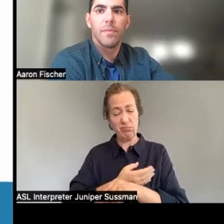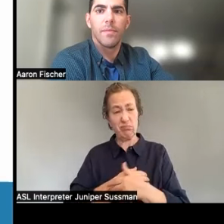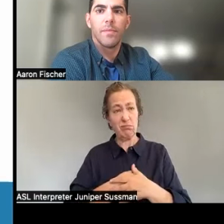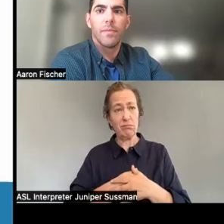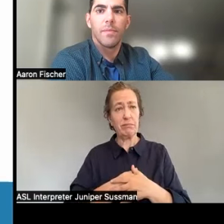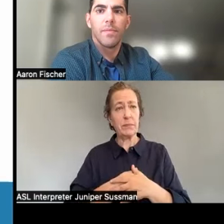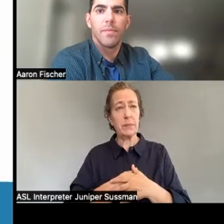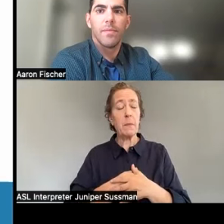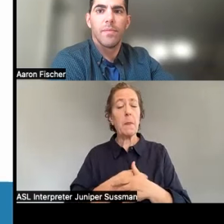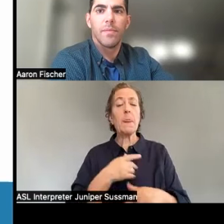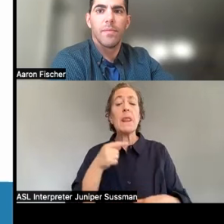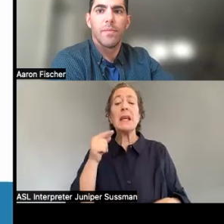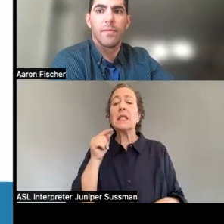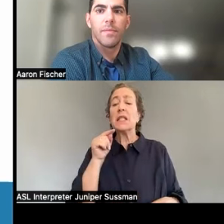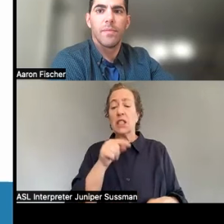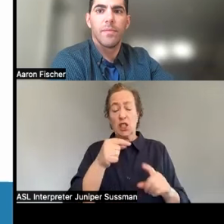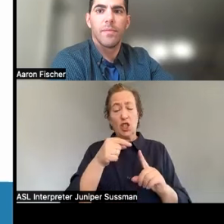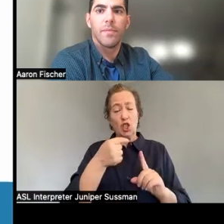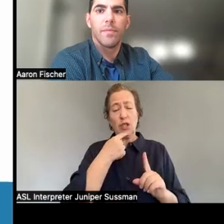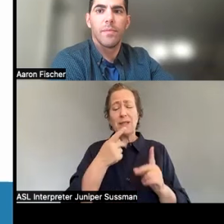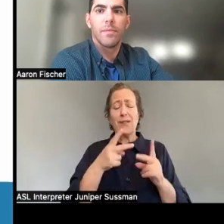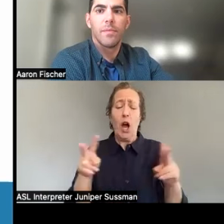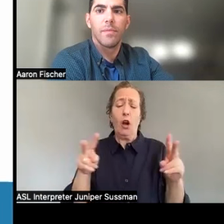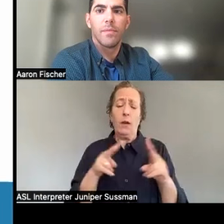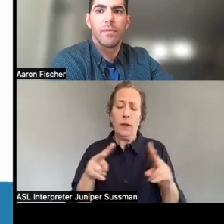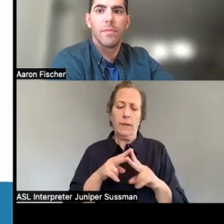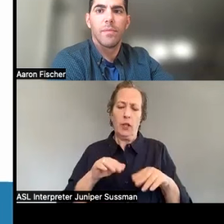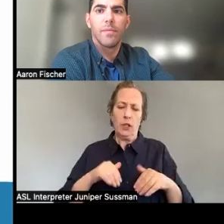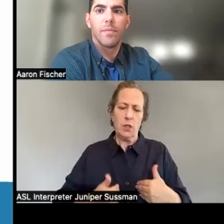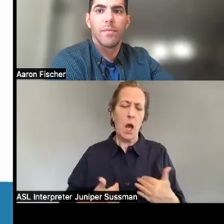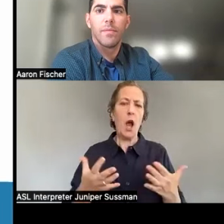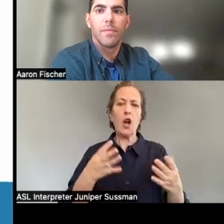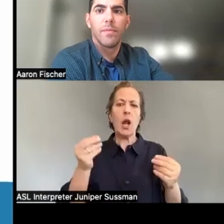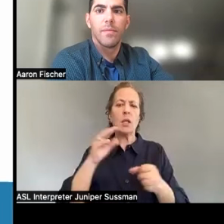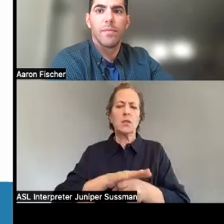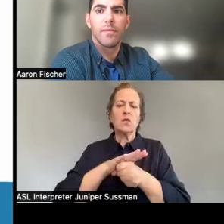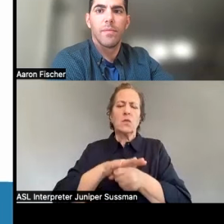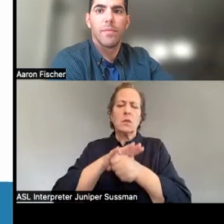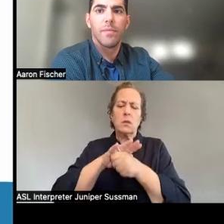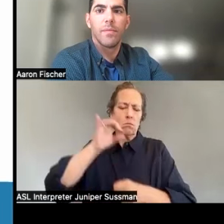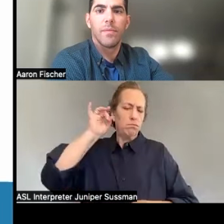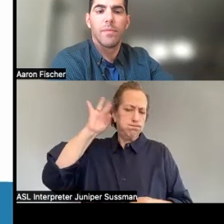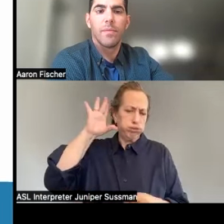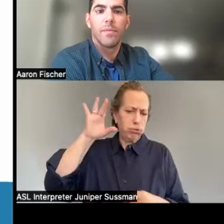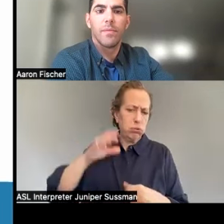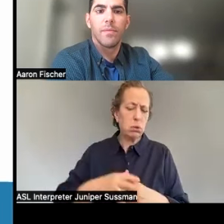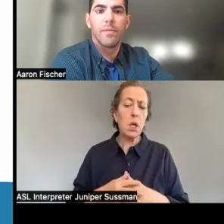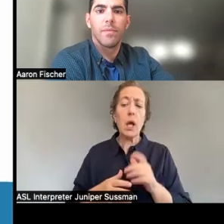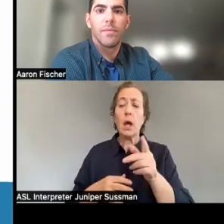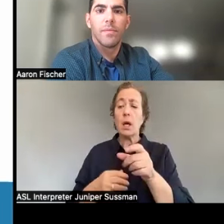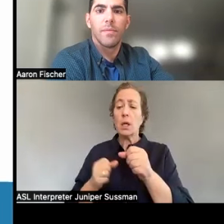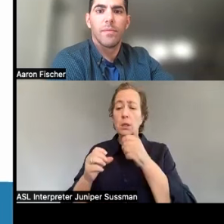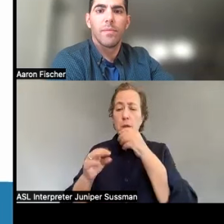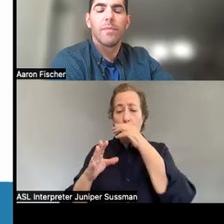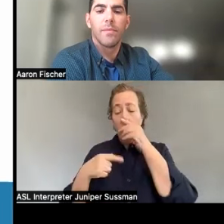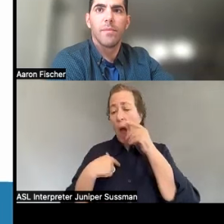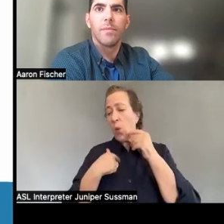of extreme fatigue and stress. So I'll pose the first question to Brian or